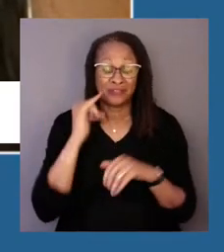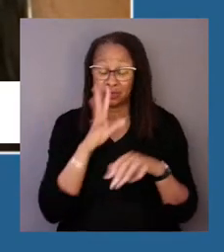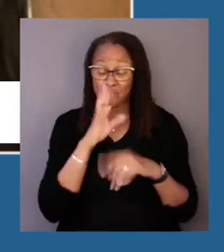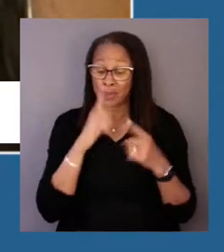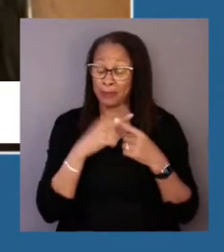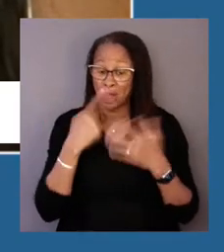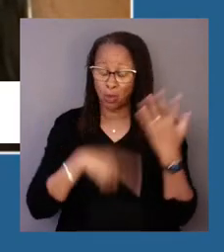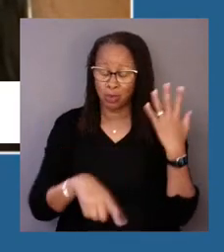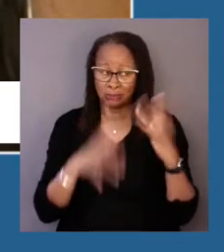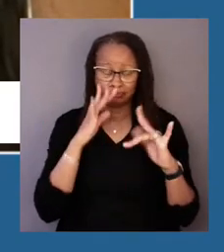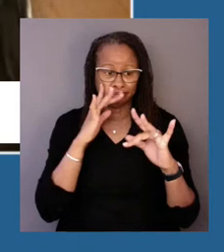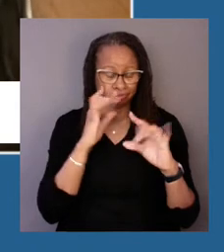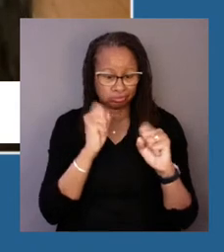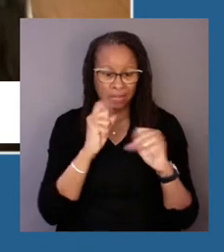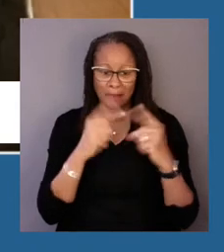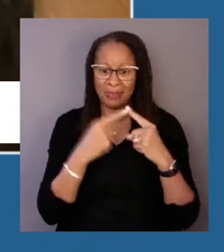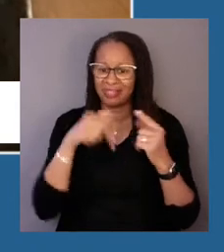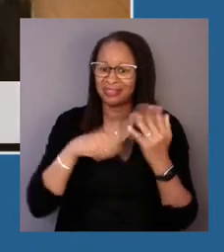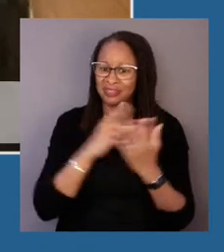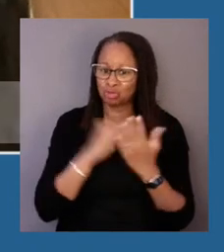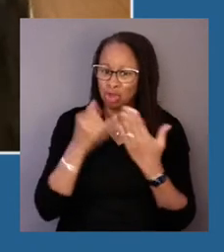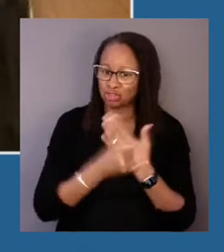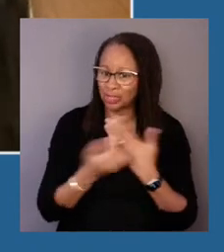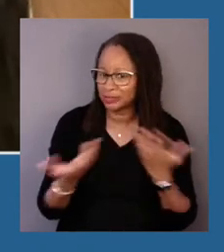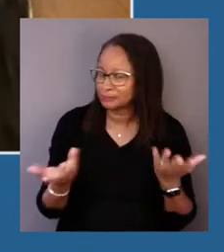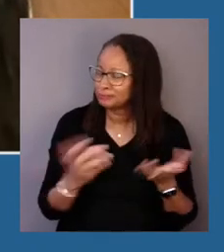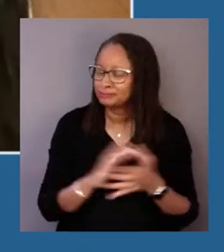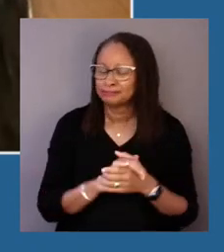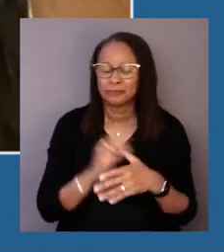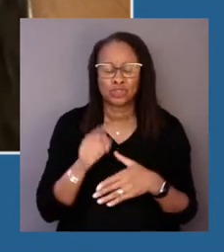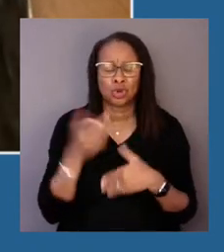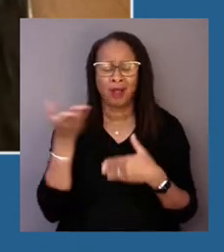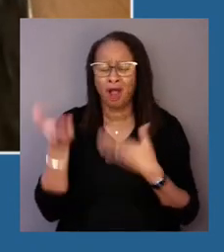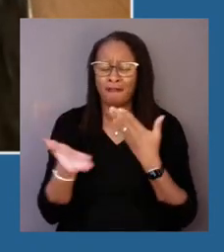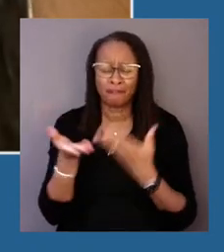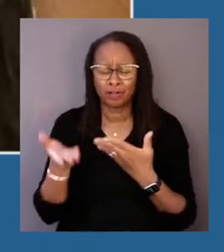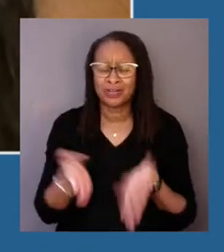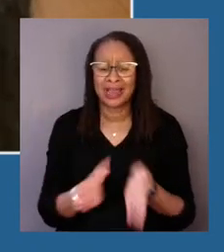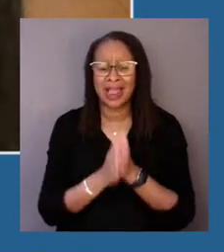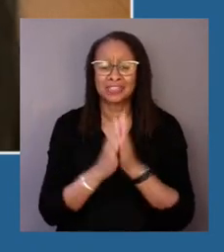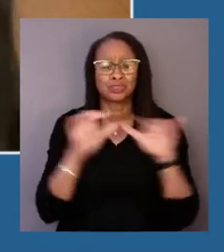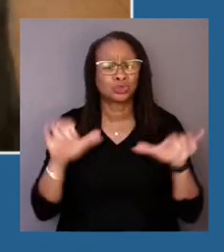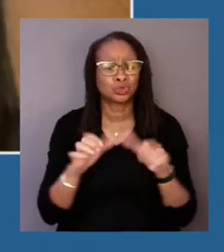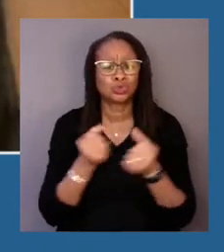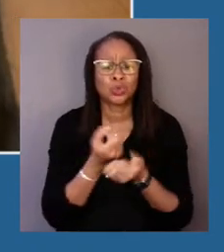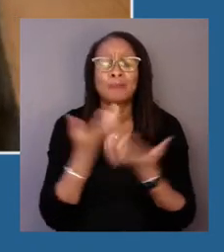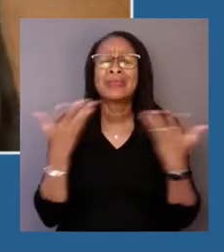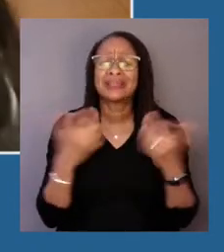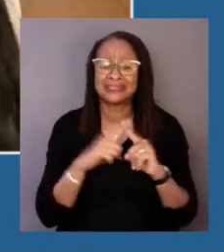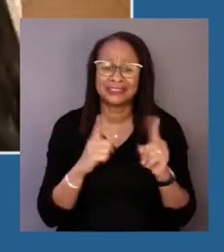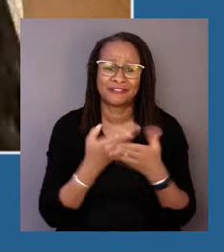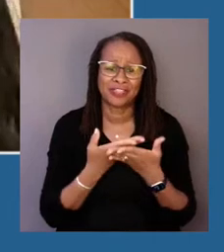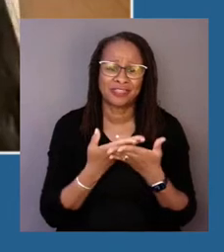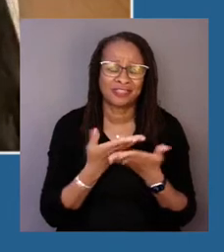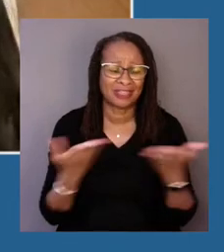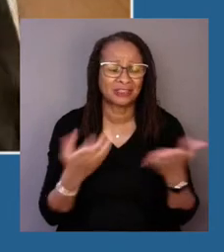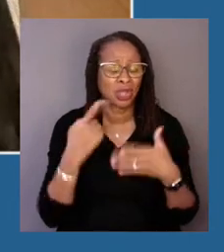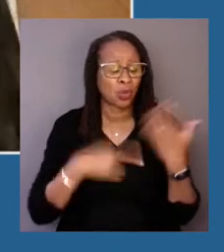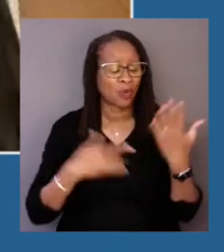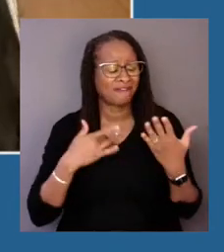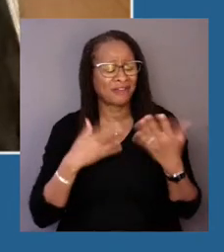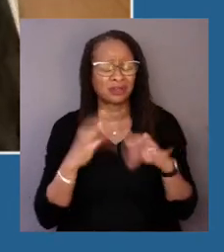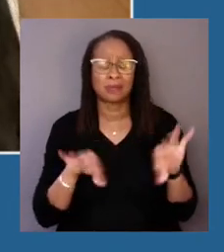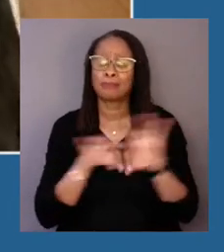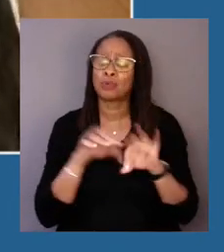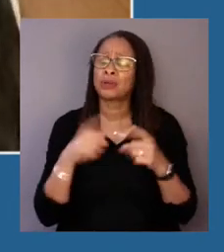this project. You get offered and asked to do so many different things. What felt important about this to you?